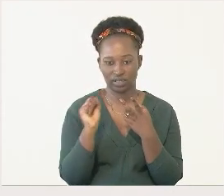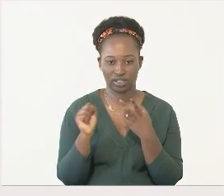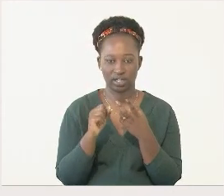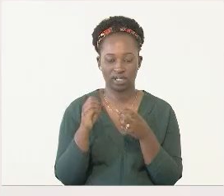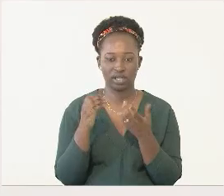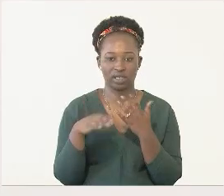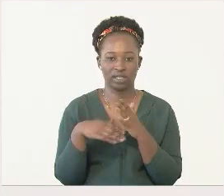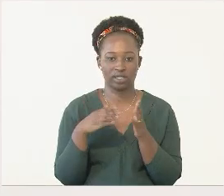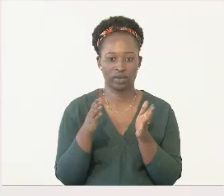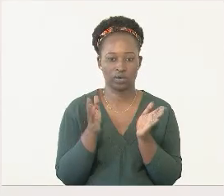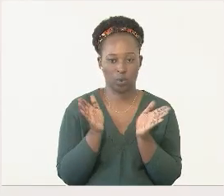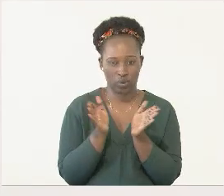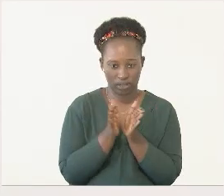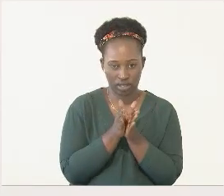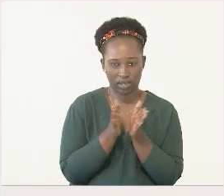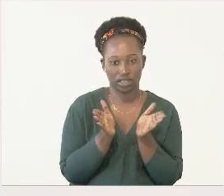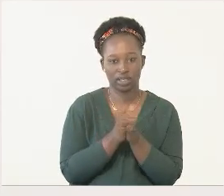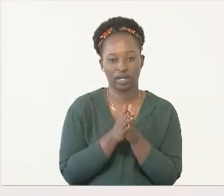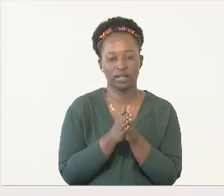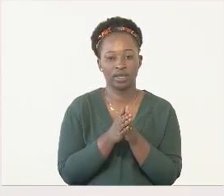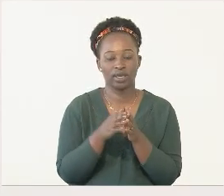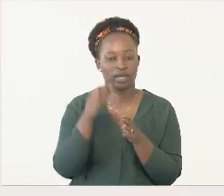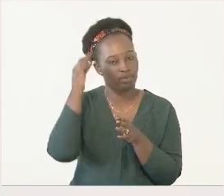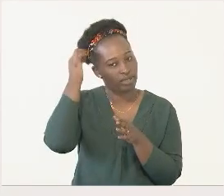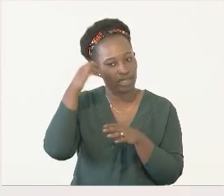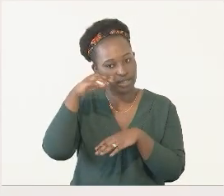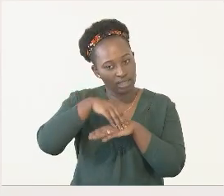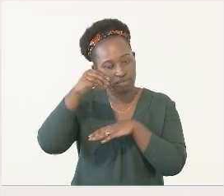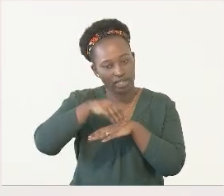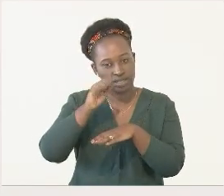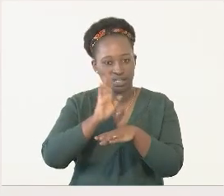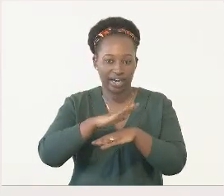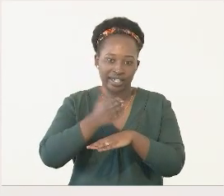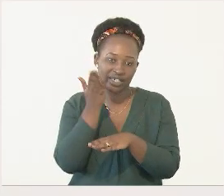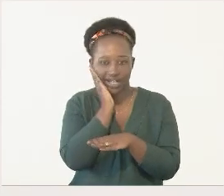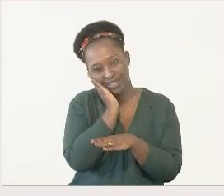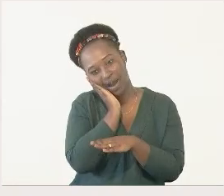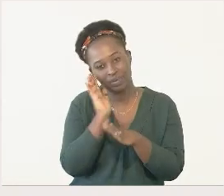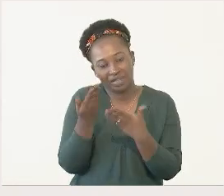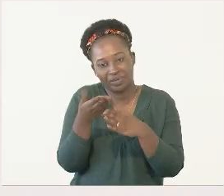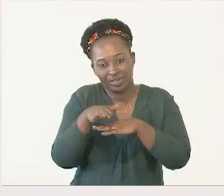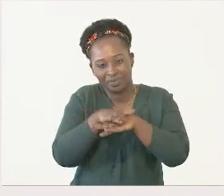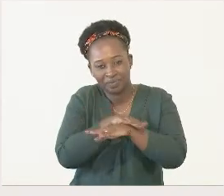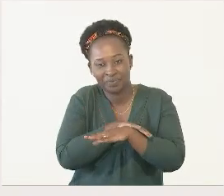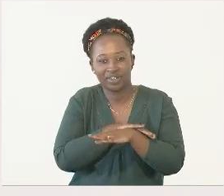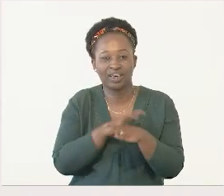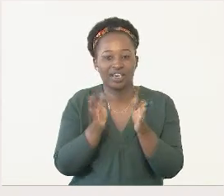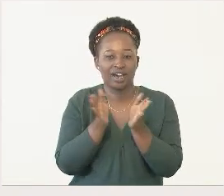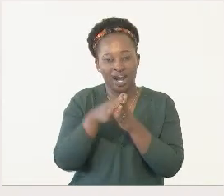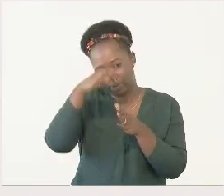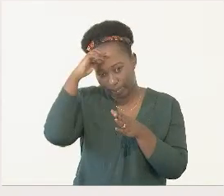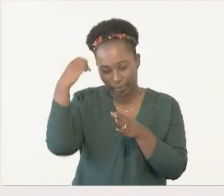hair rise flat on the skin, and sweat occurs. Then D,